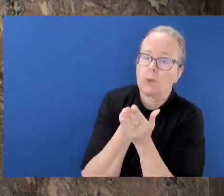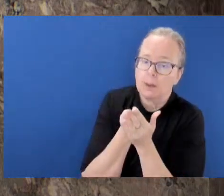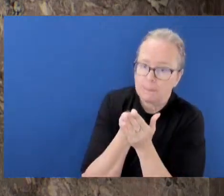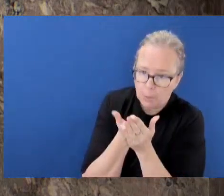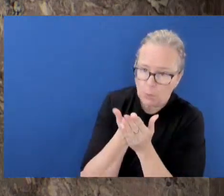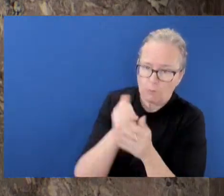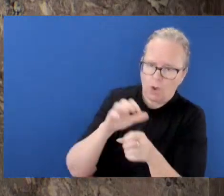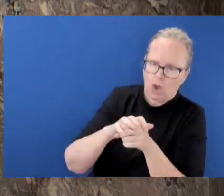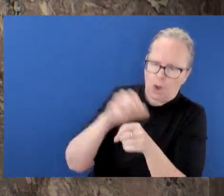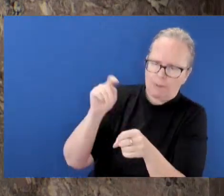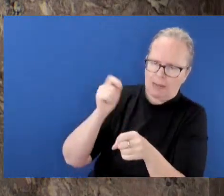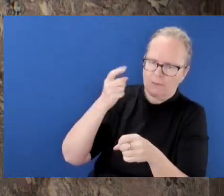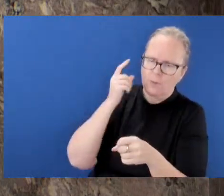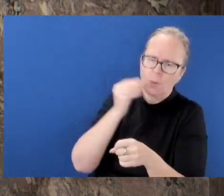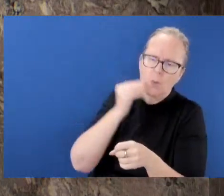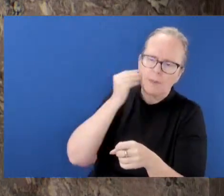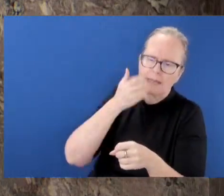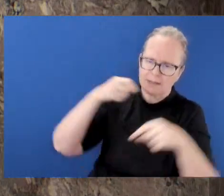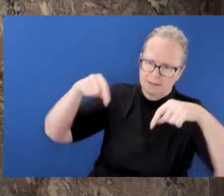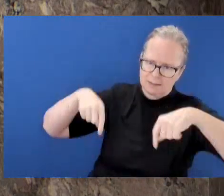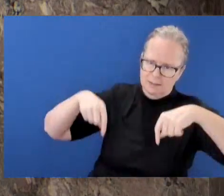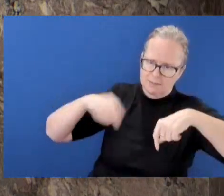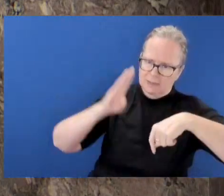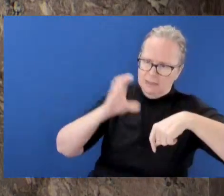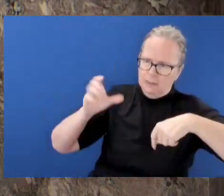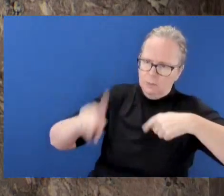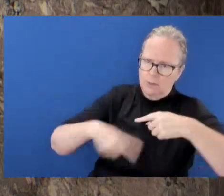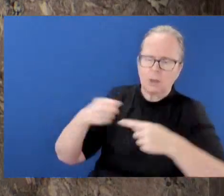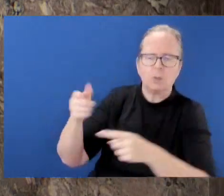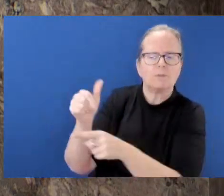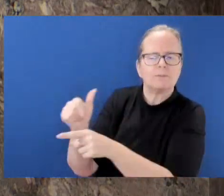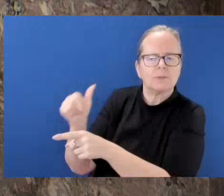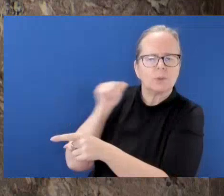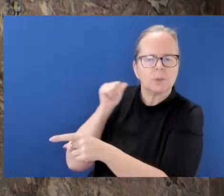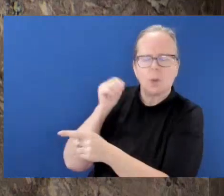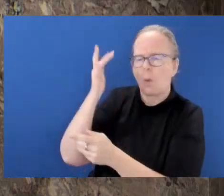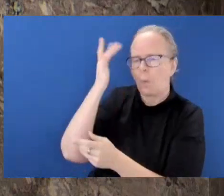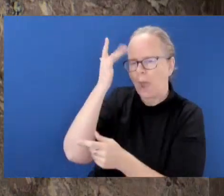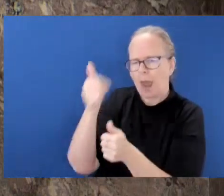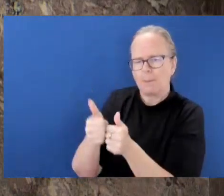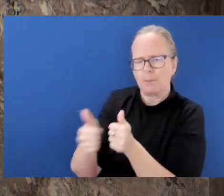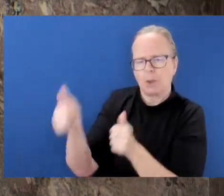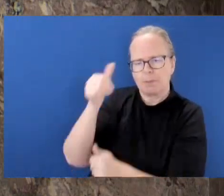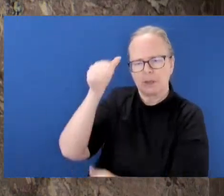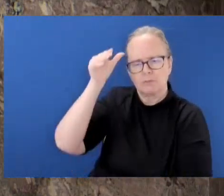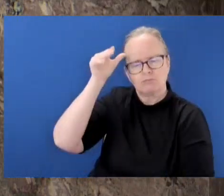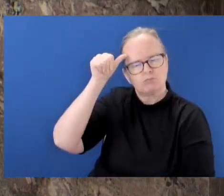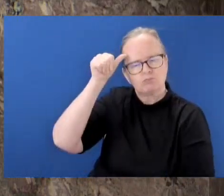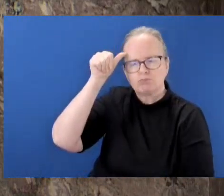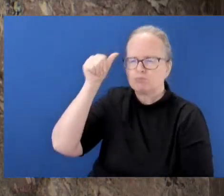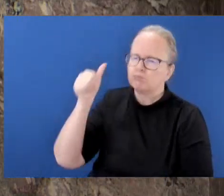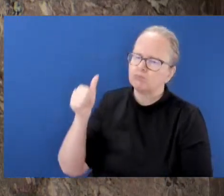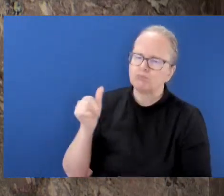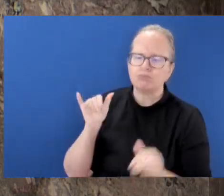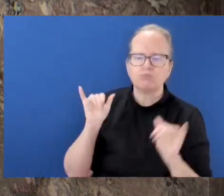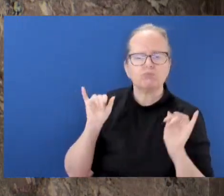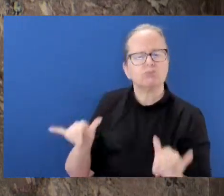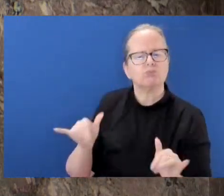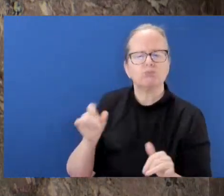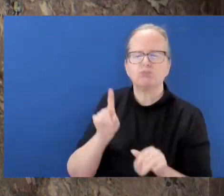break. Why is the Premier continuing to tax grab families who can't afford their heating bills to his carbon tax